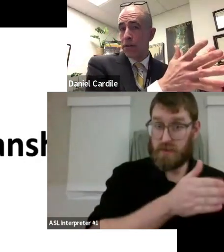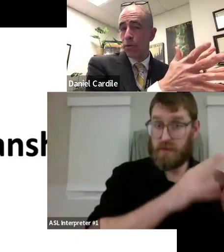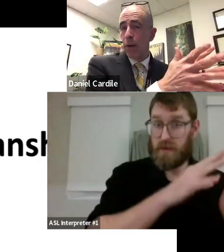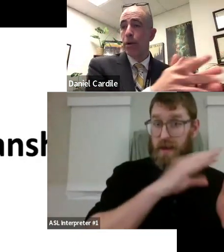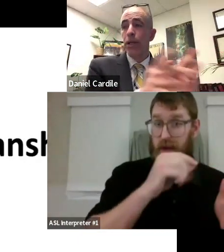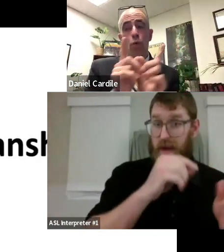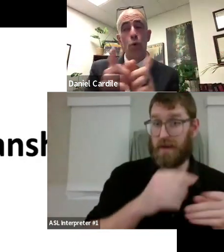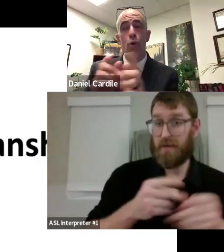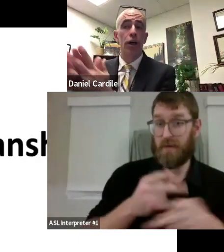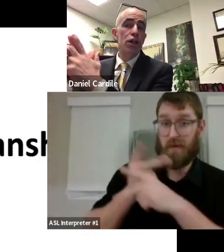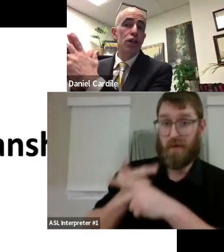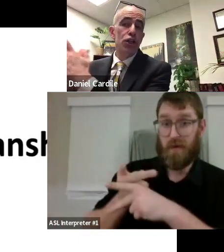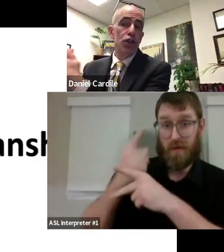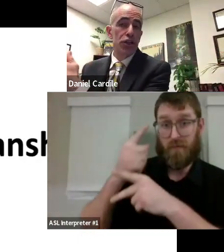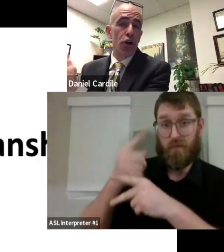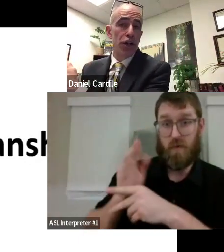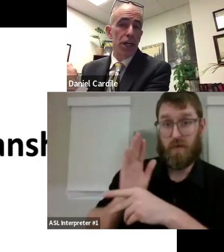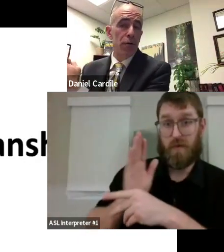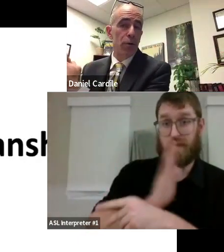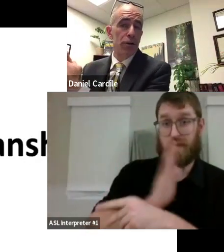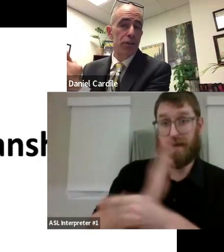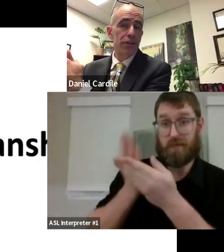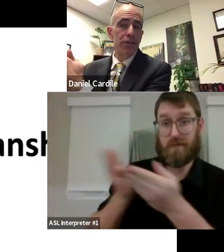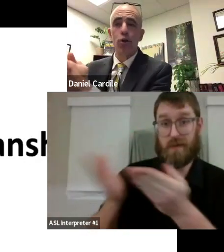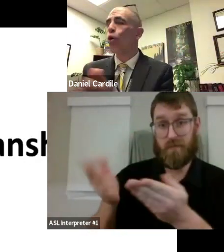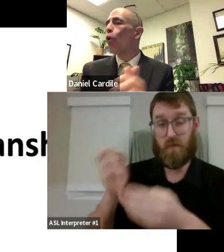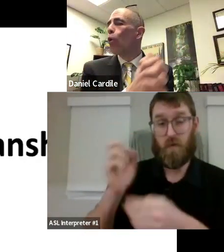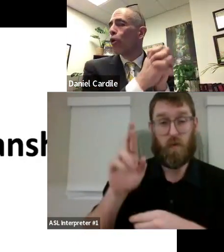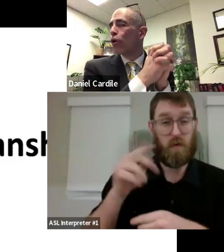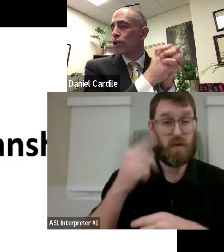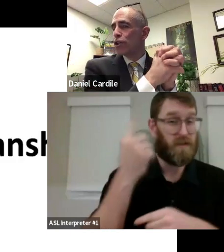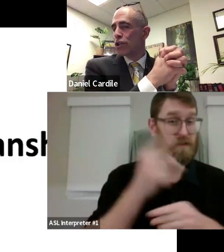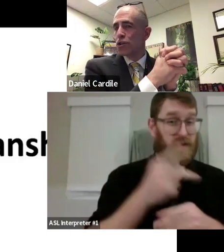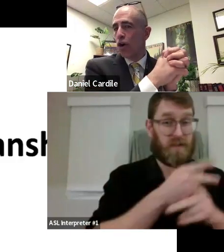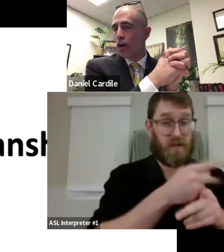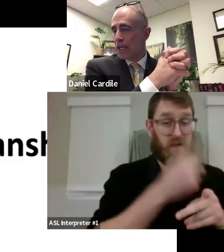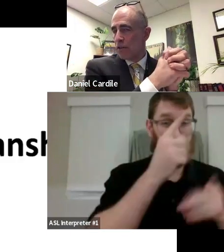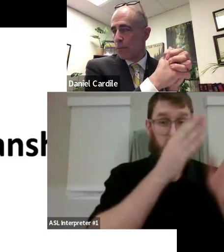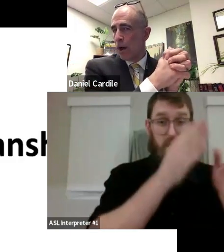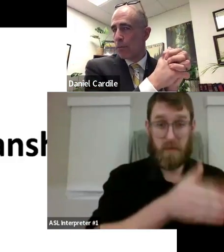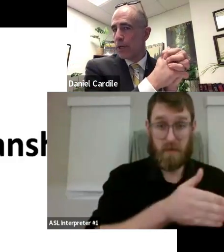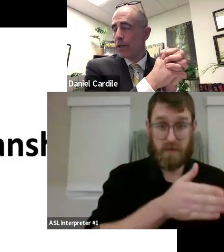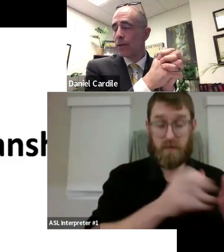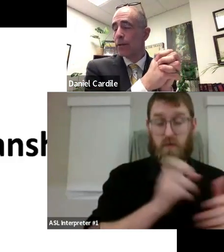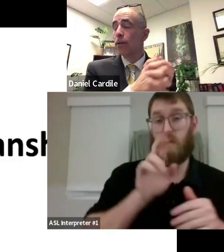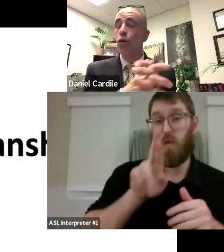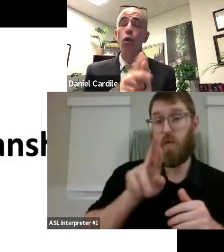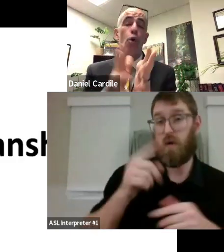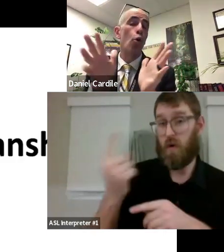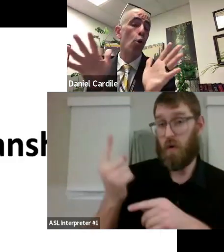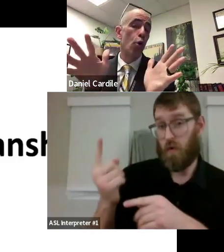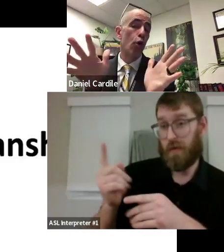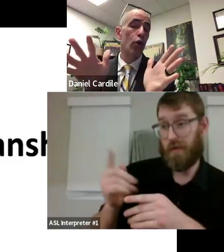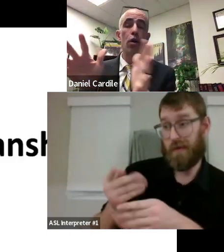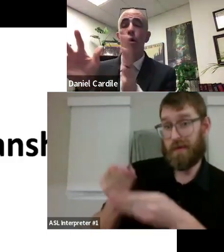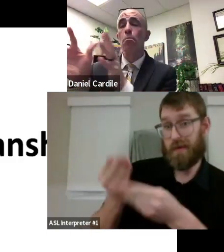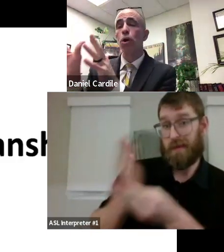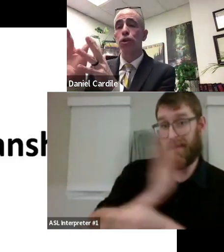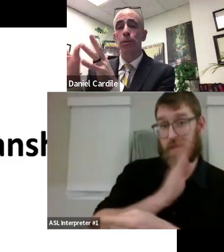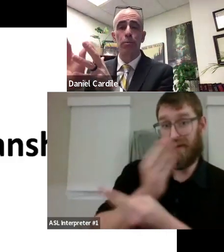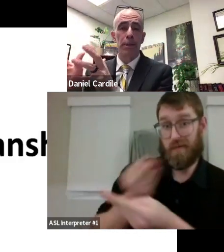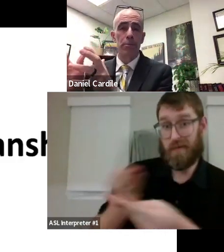and guardian of the property, or just guardian of the person, or just guardian of the property,